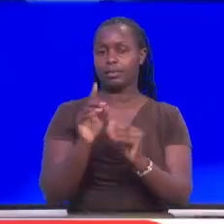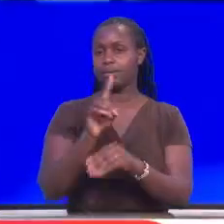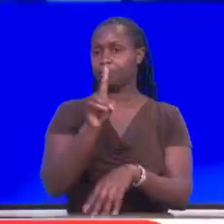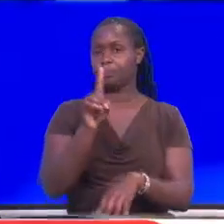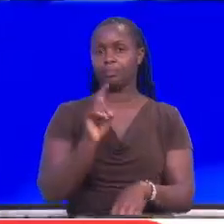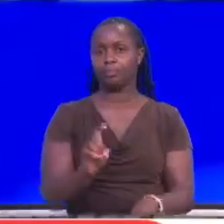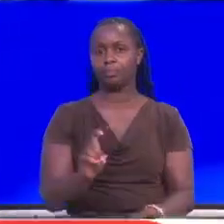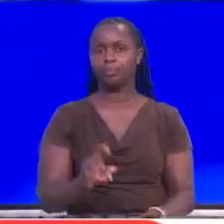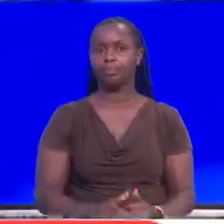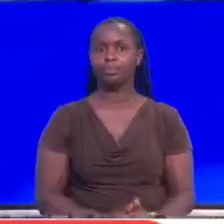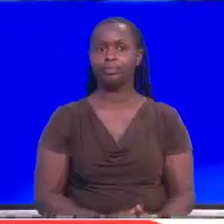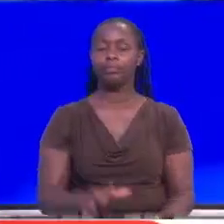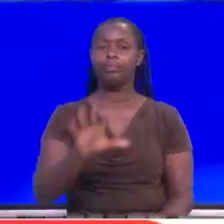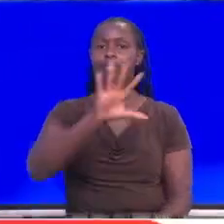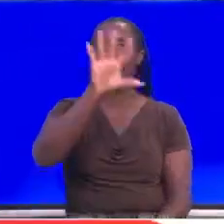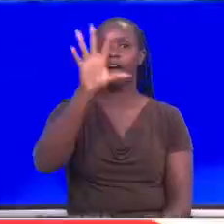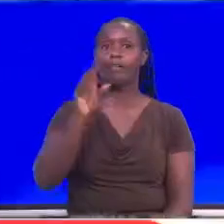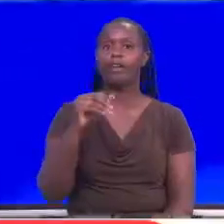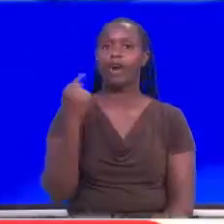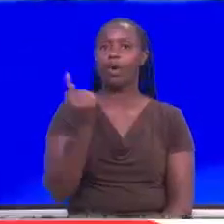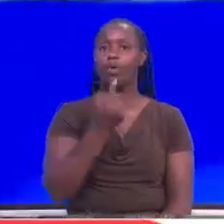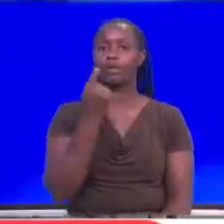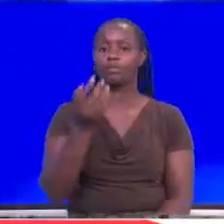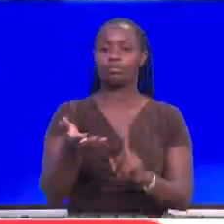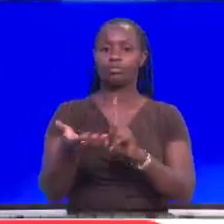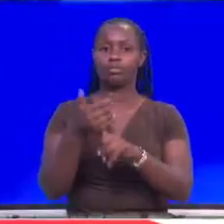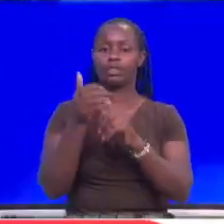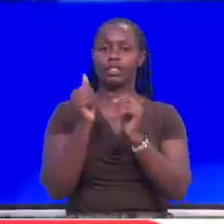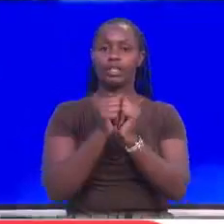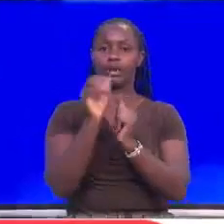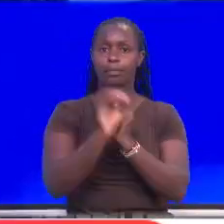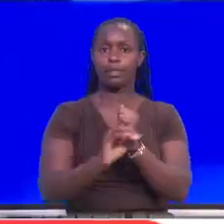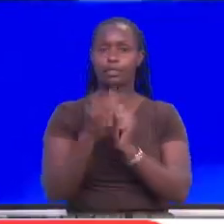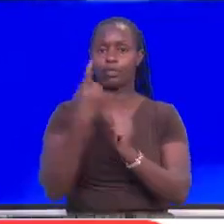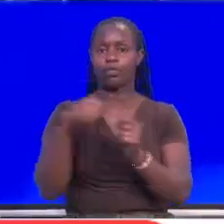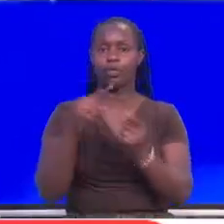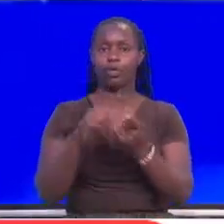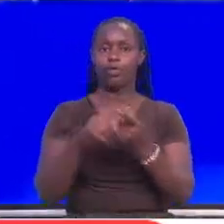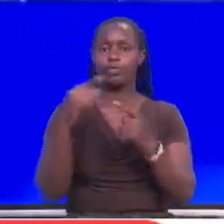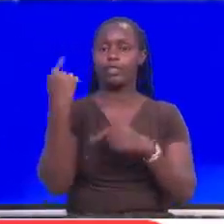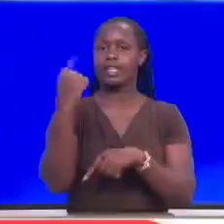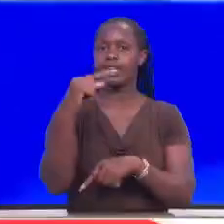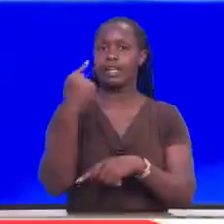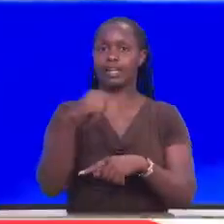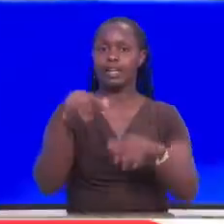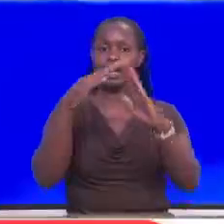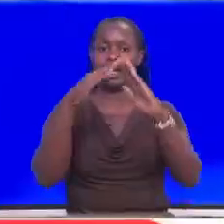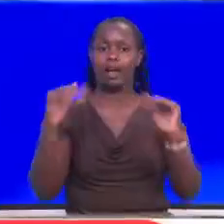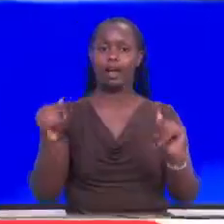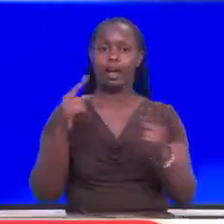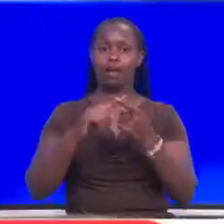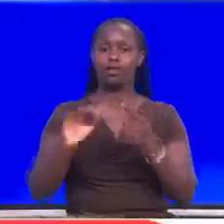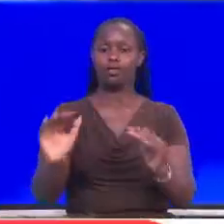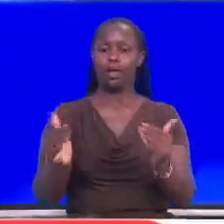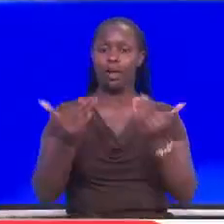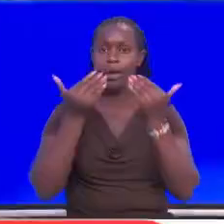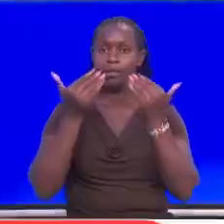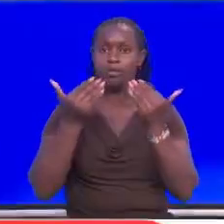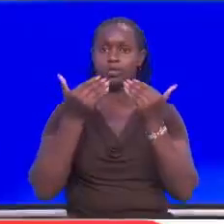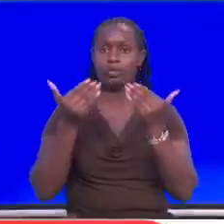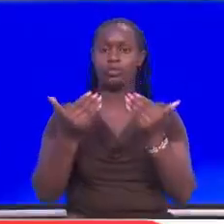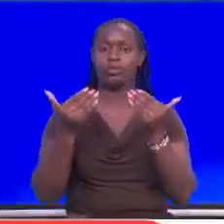more. Africa only emits 10% of the greenhouse gas emissions globally. Of this, South